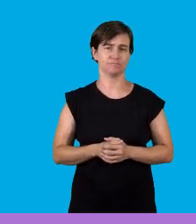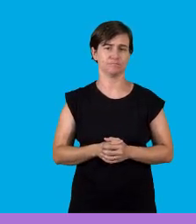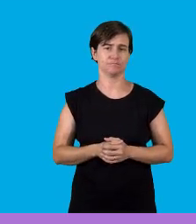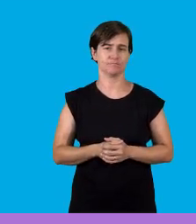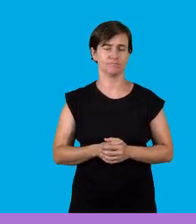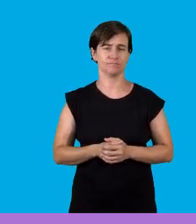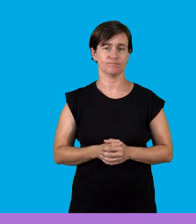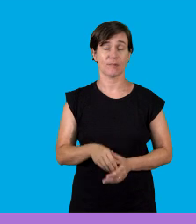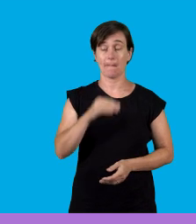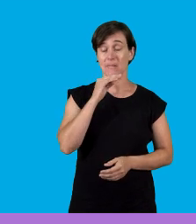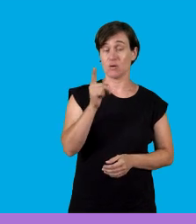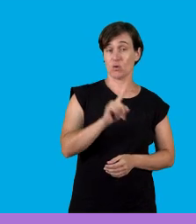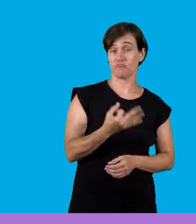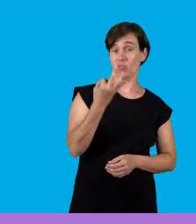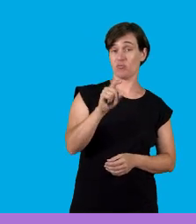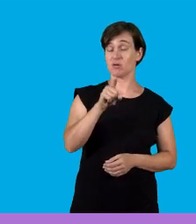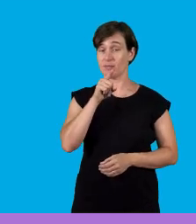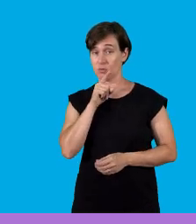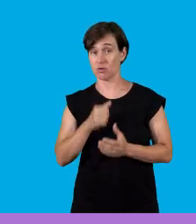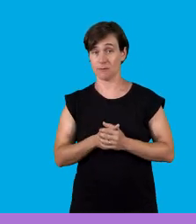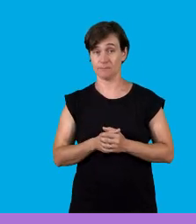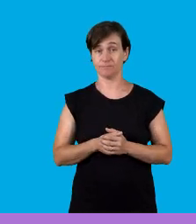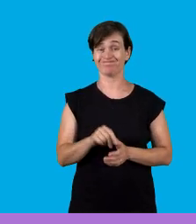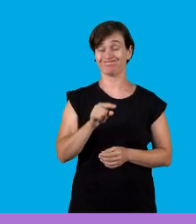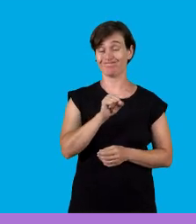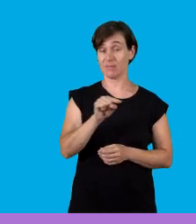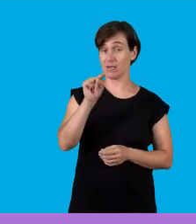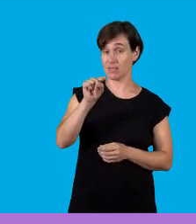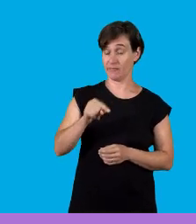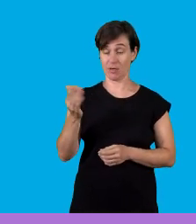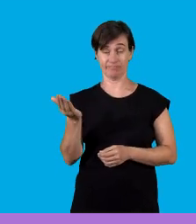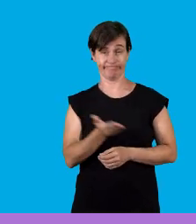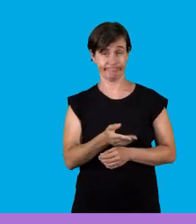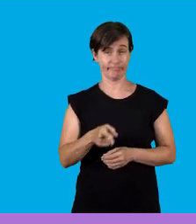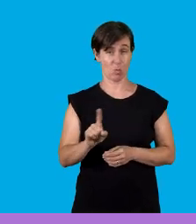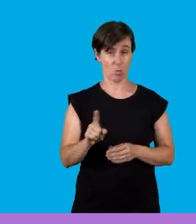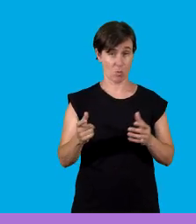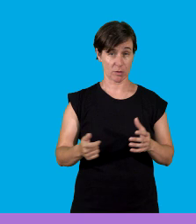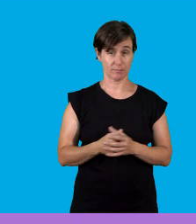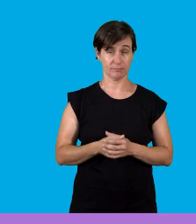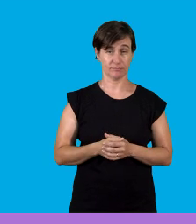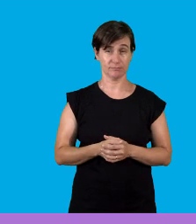therefore, I'll take my 30,000, right, and I'll divide that by,